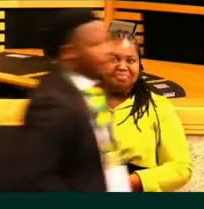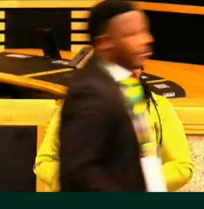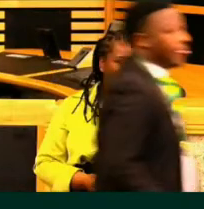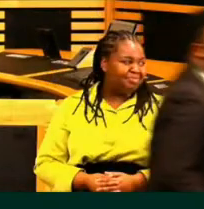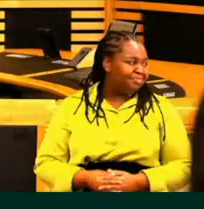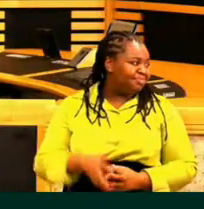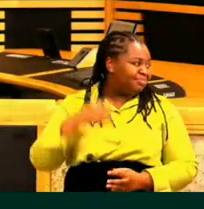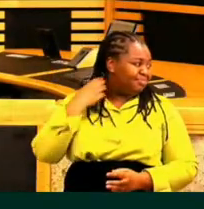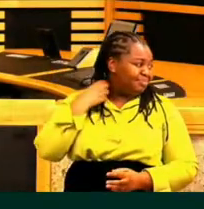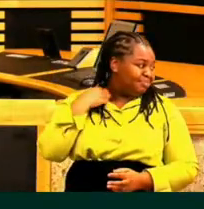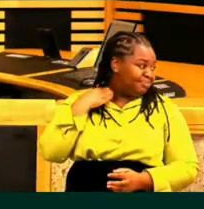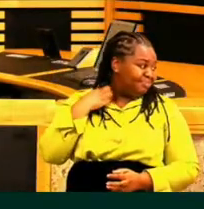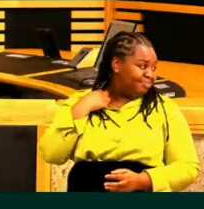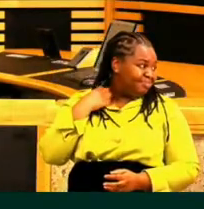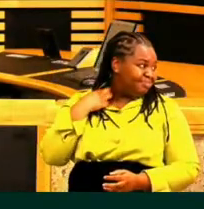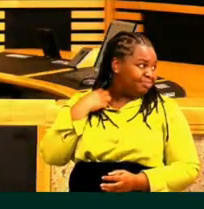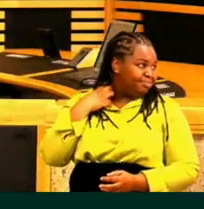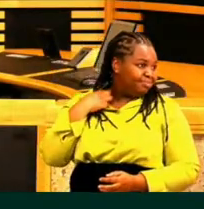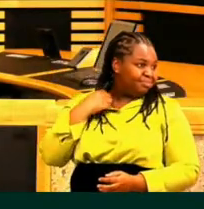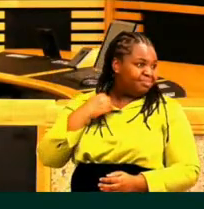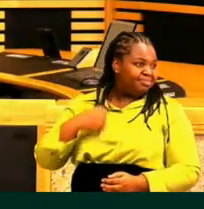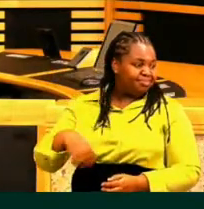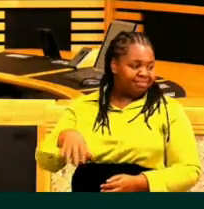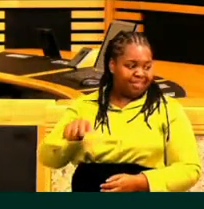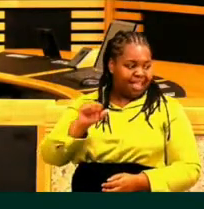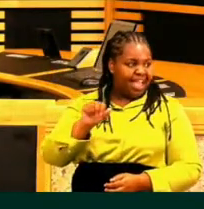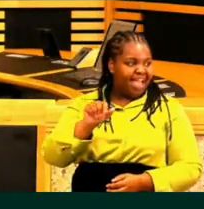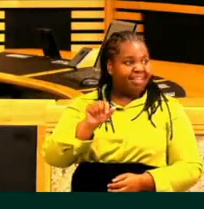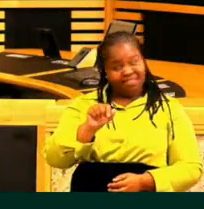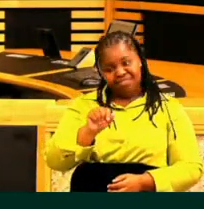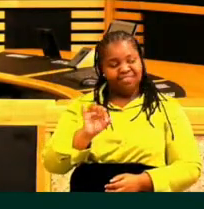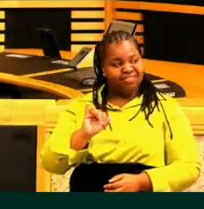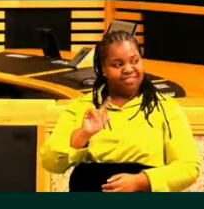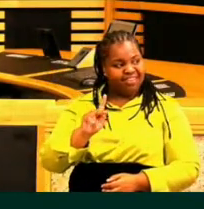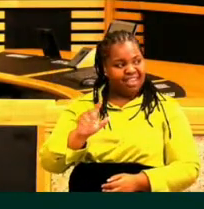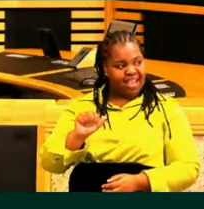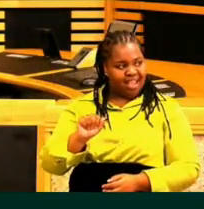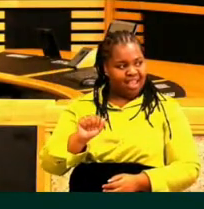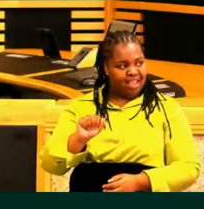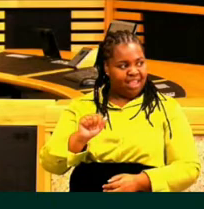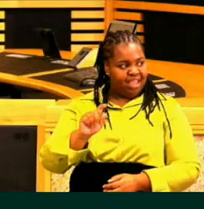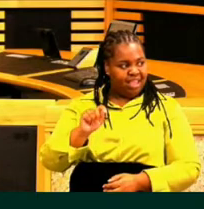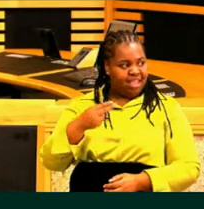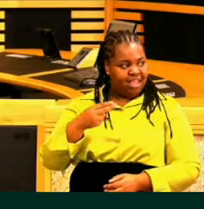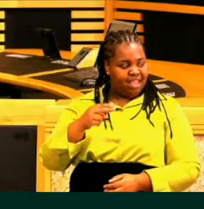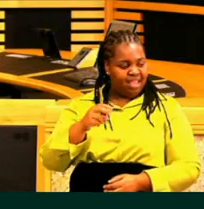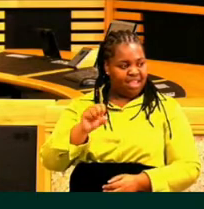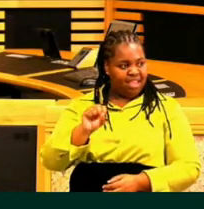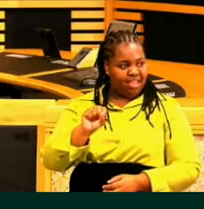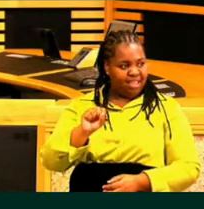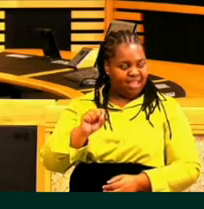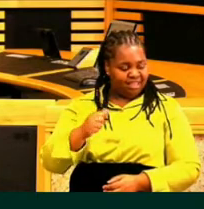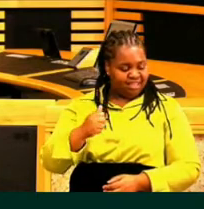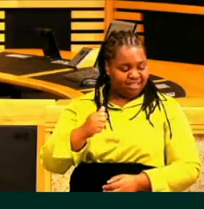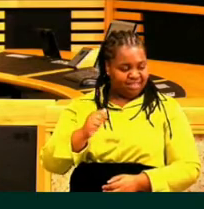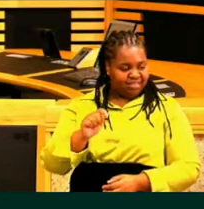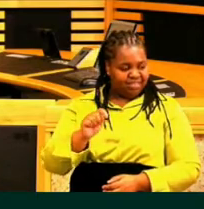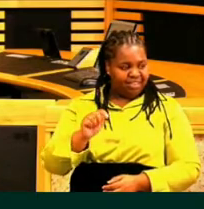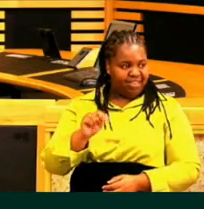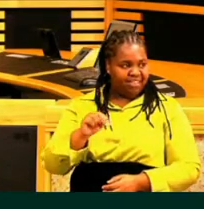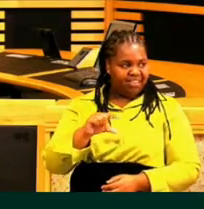the next speaker is Honorable Africa changela from